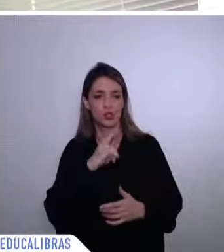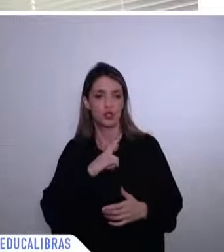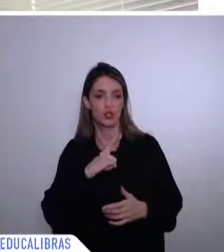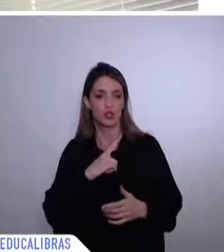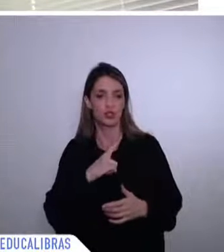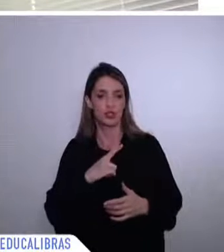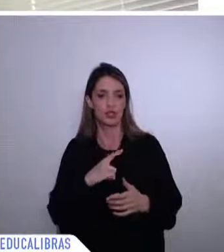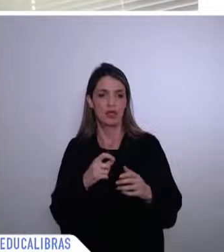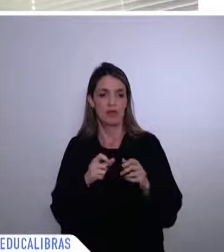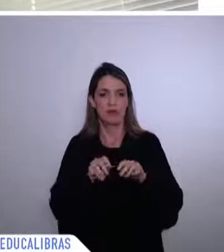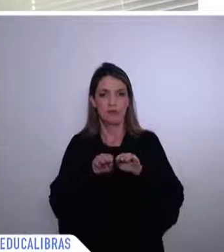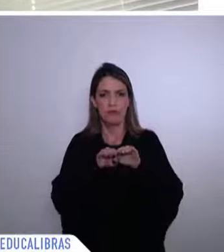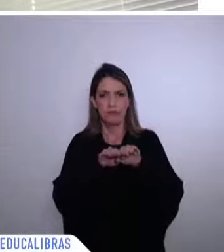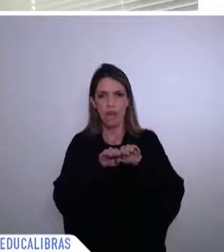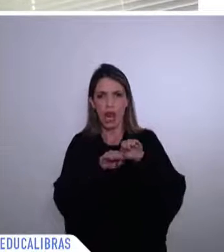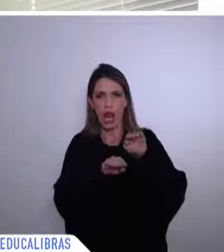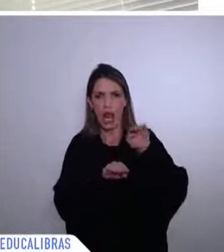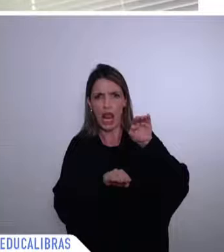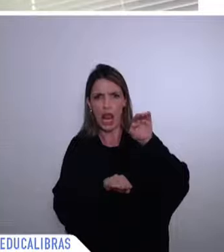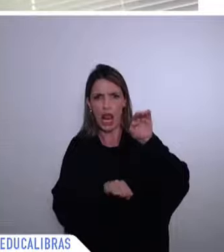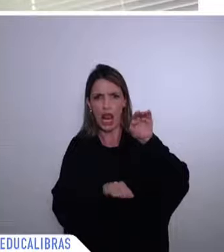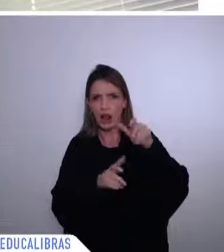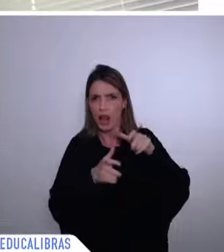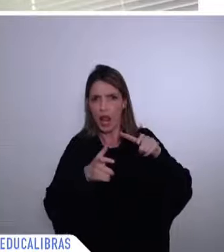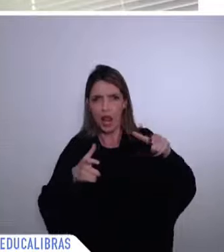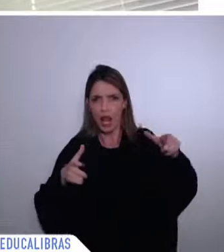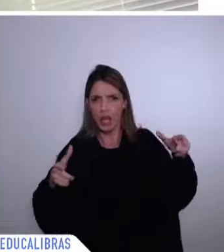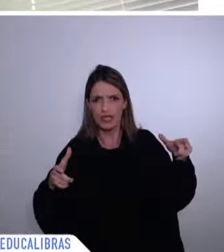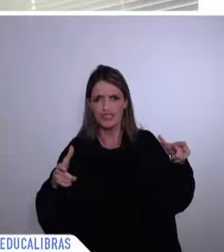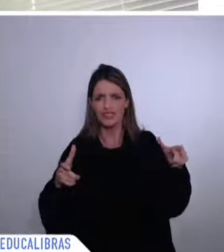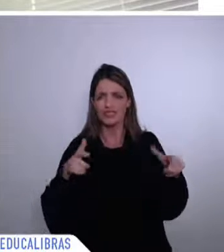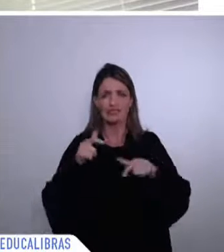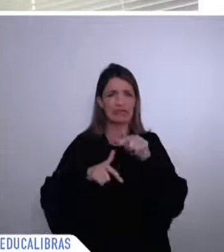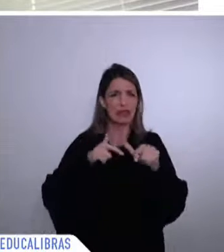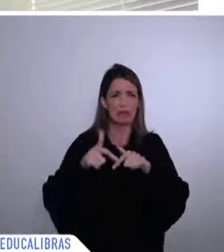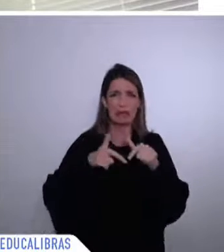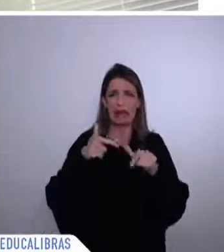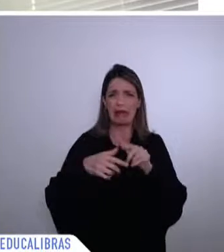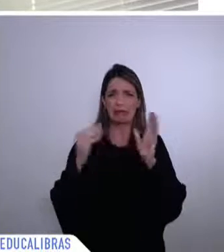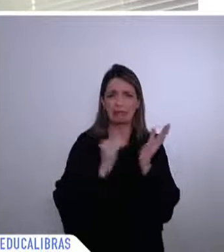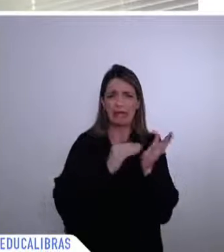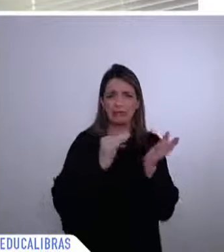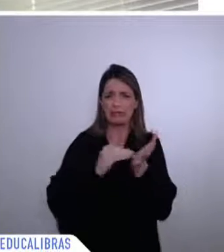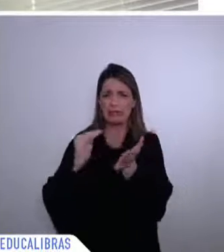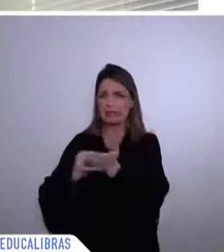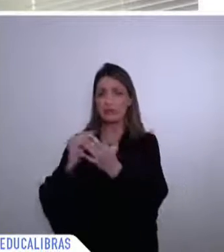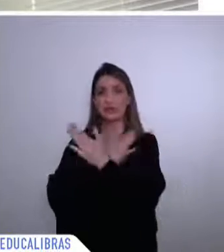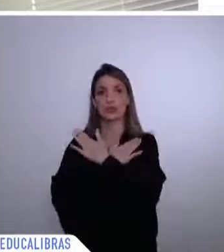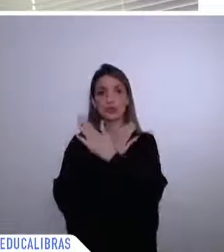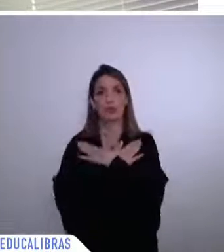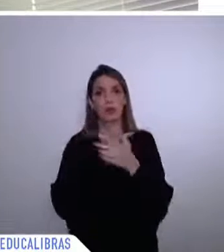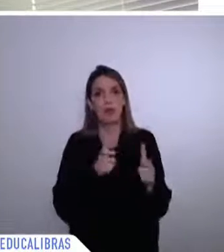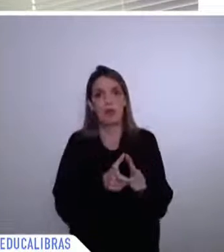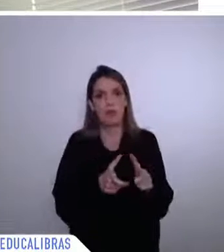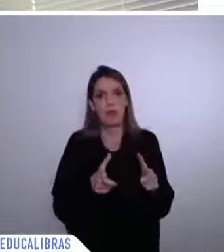we had a world that was on the rise when it comes to the growth of inequality, the growth